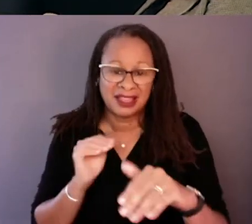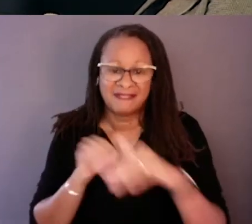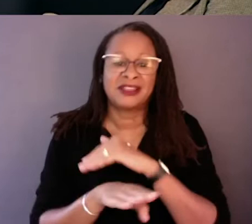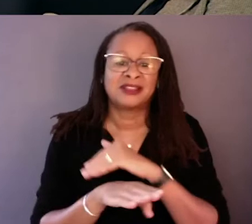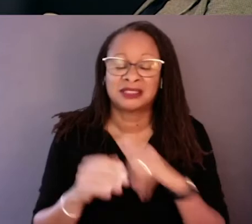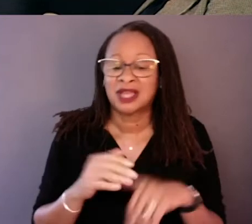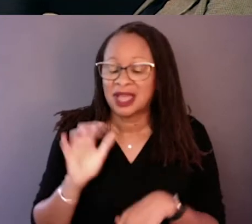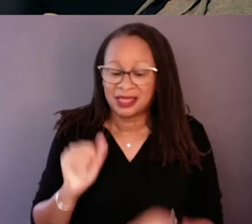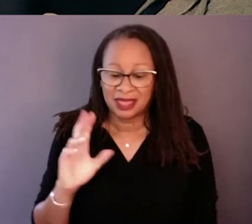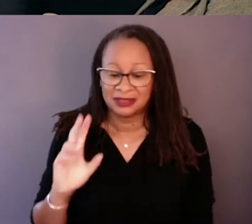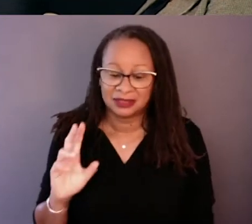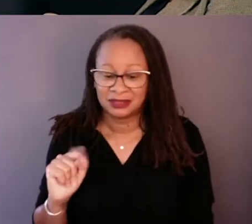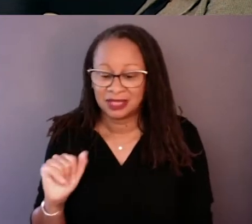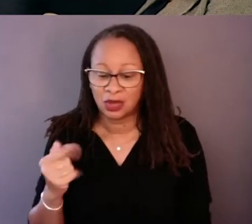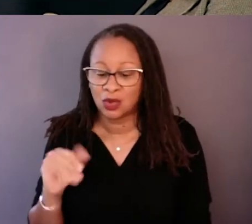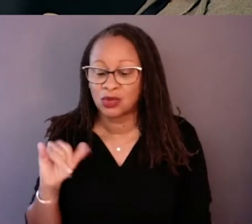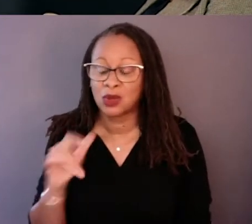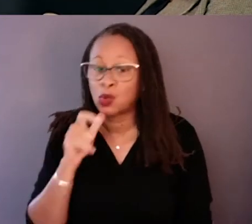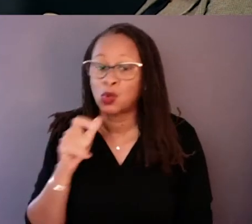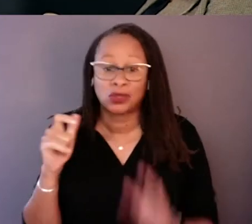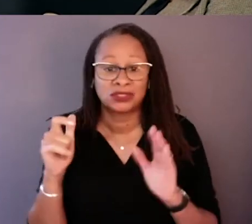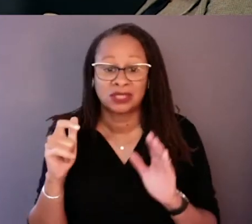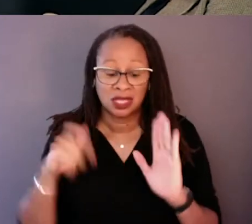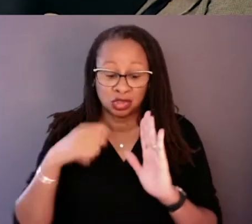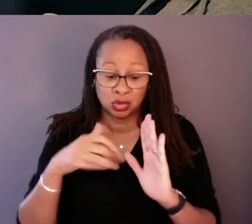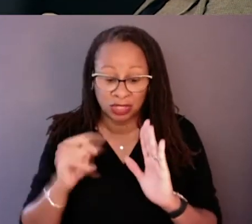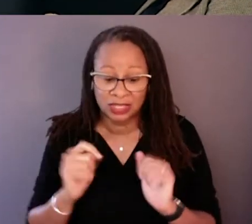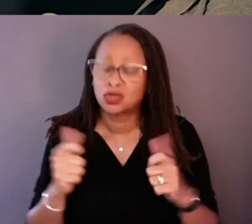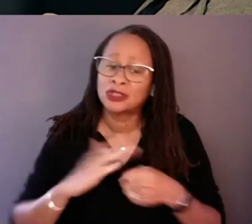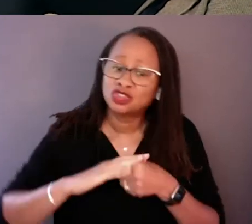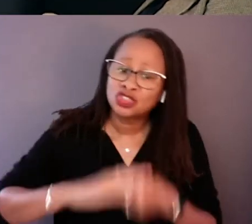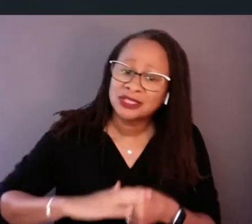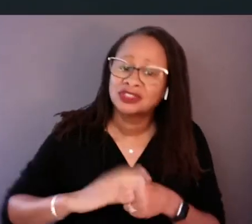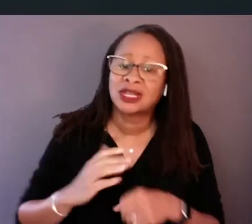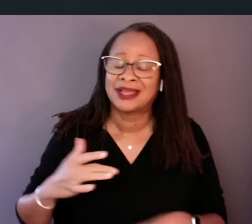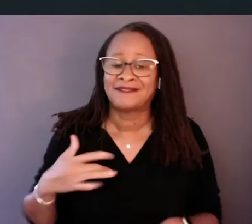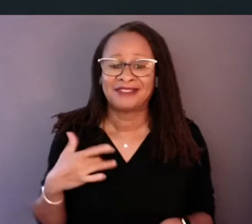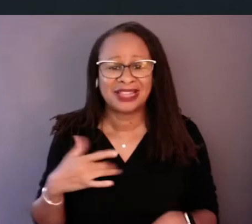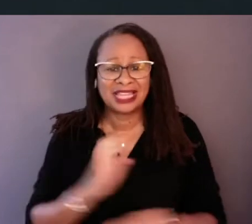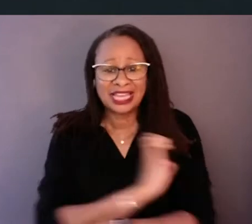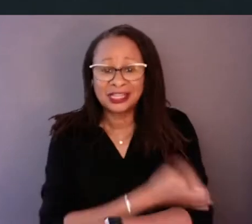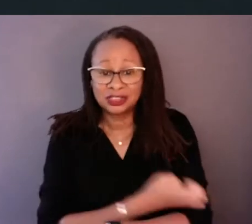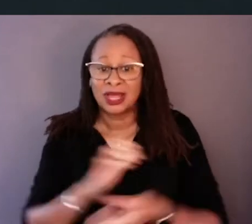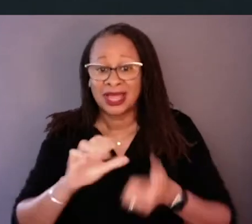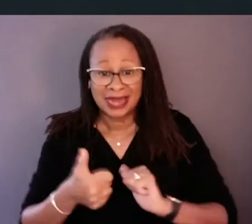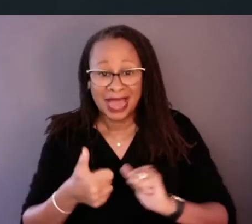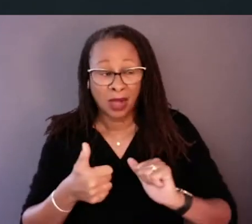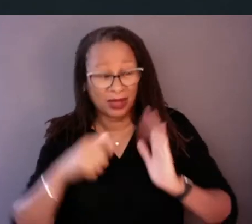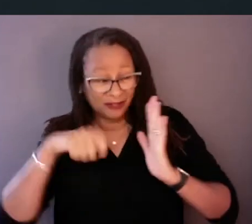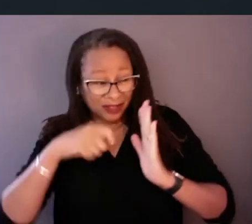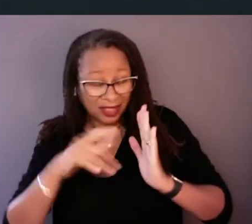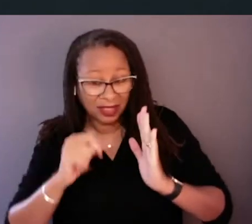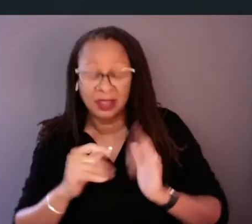it. And there's so much tension, there's so much energy and feeling that the way that he shot the scene, that,